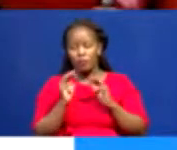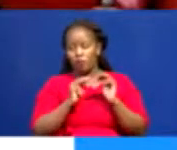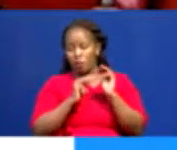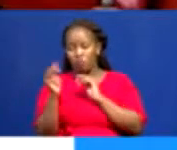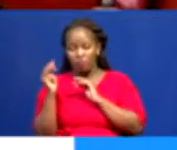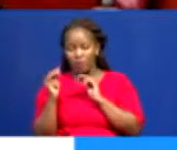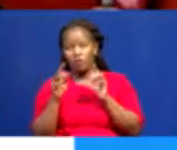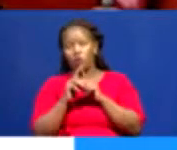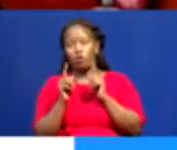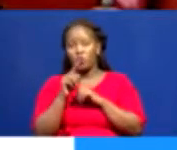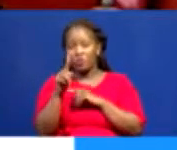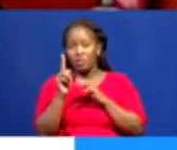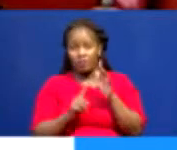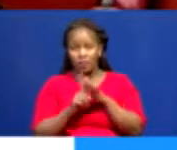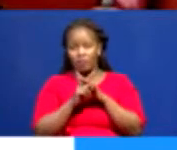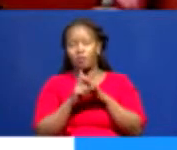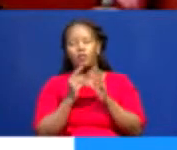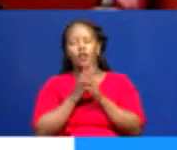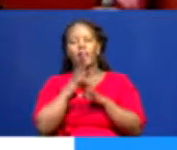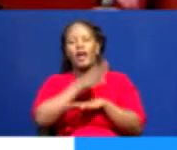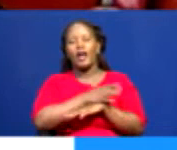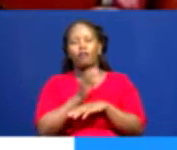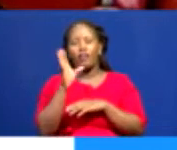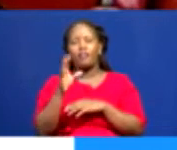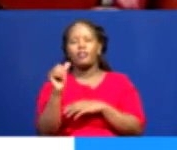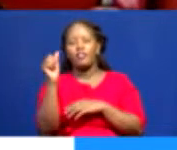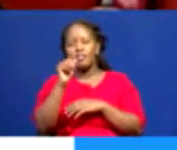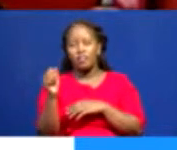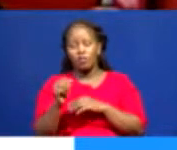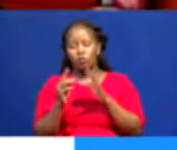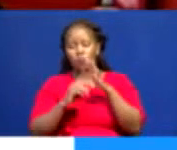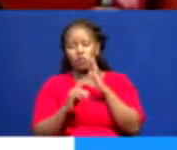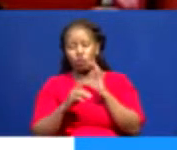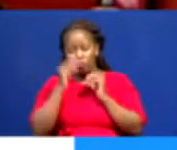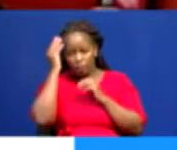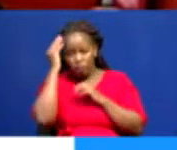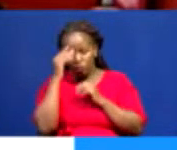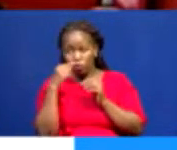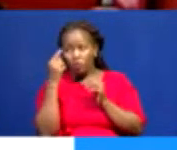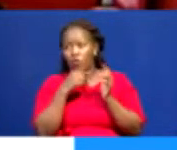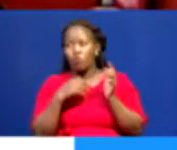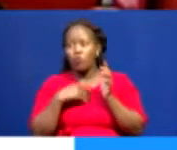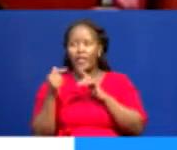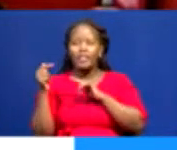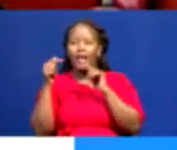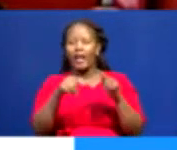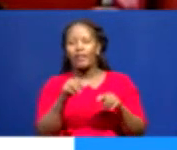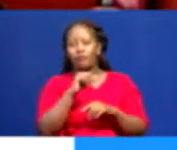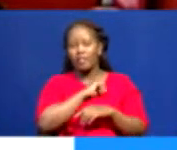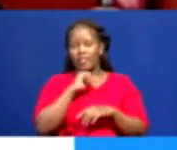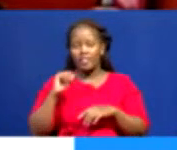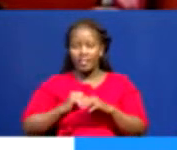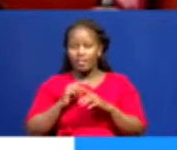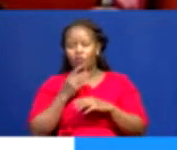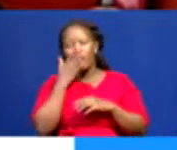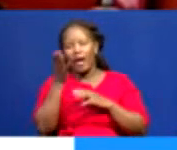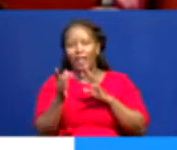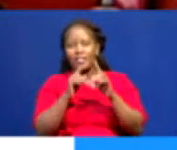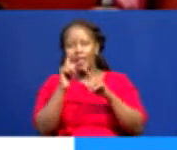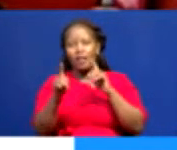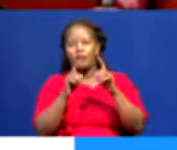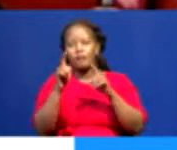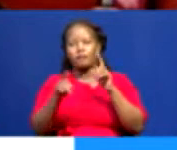an inconvenience to Education Cabinet Secretary Ezekiel Mashogu, who had arrived at the Senate to answer questions from